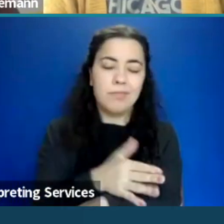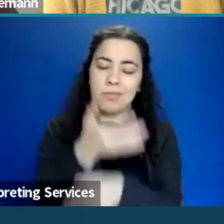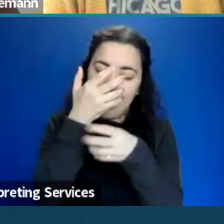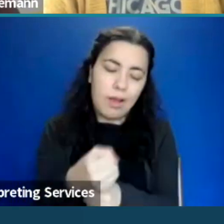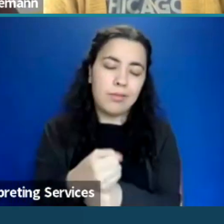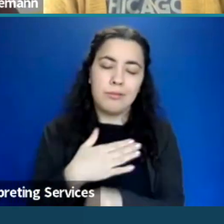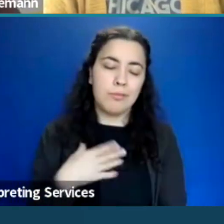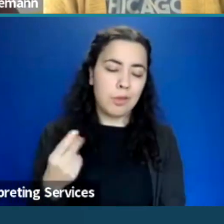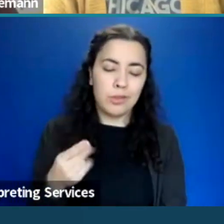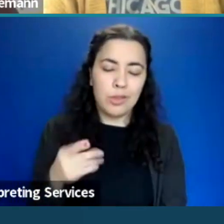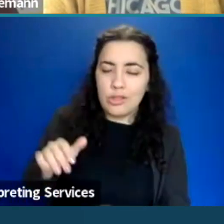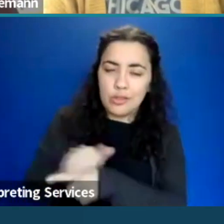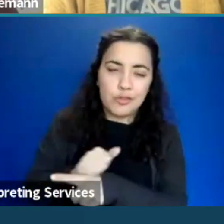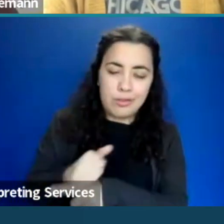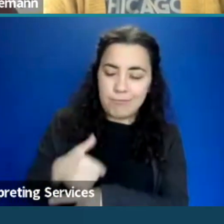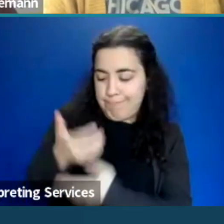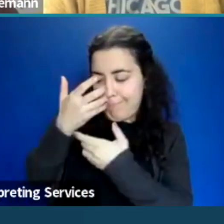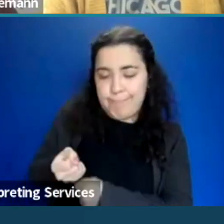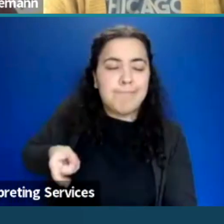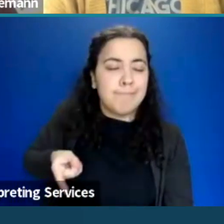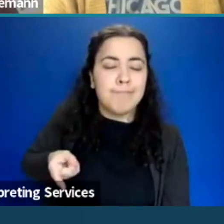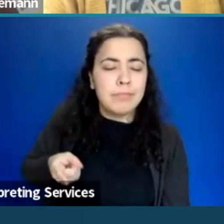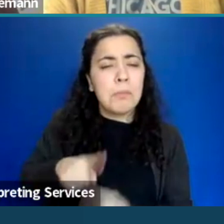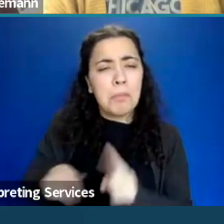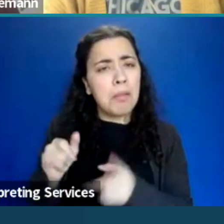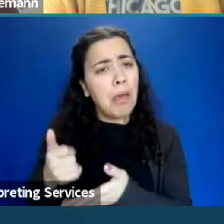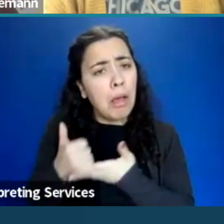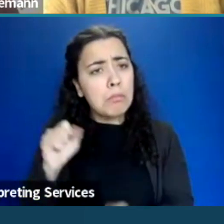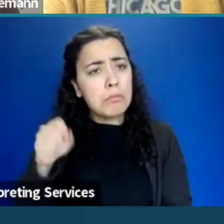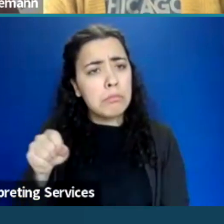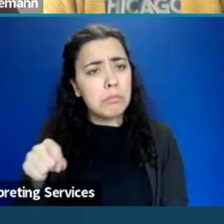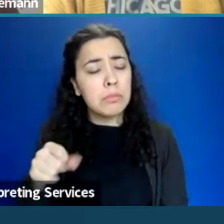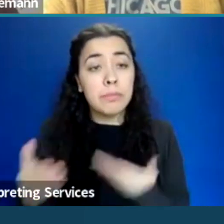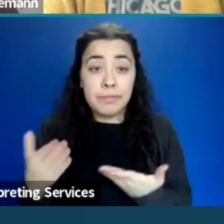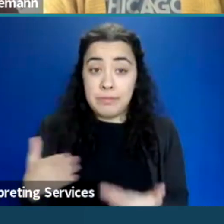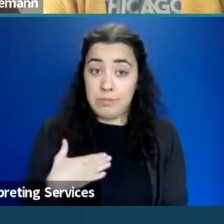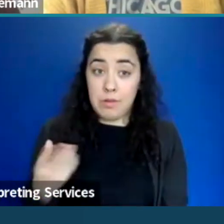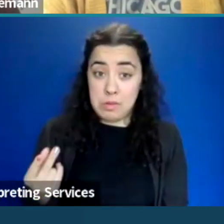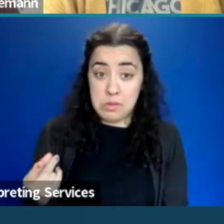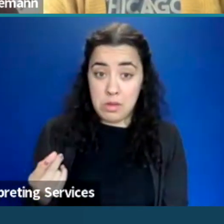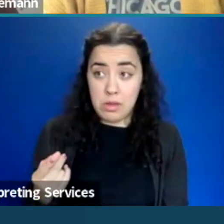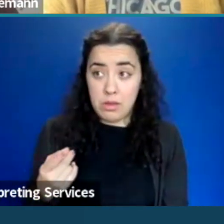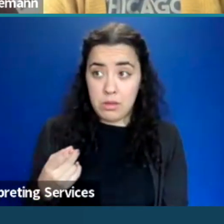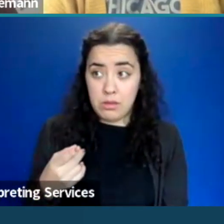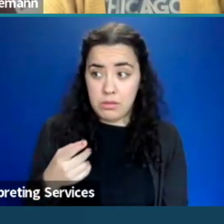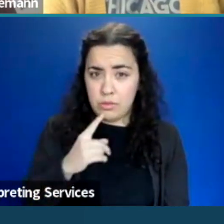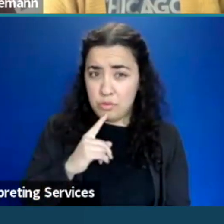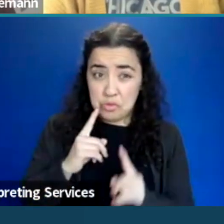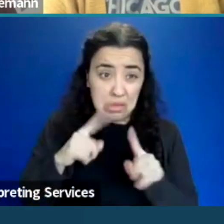my dog's training. But yeah, it's helpful because he may react. I